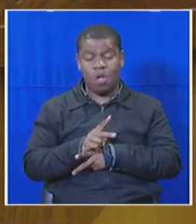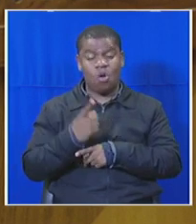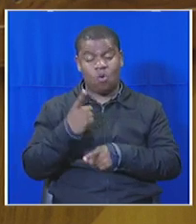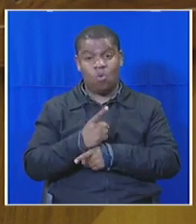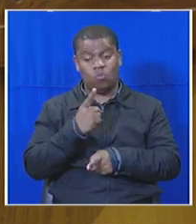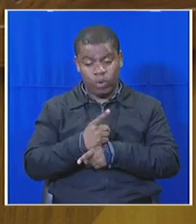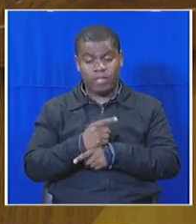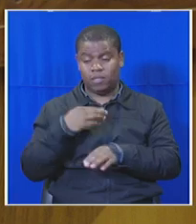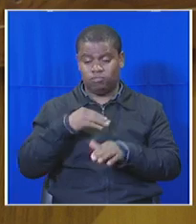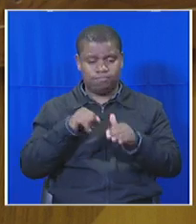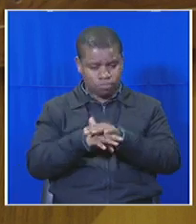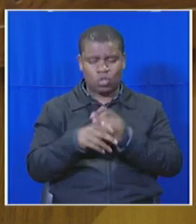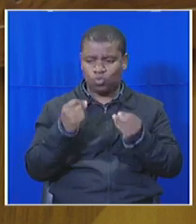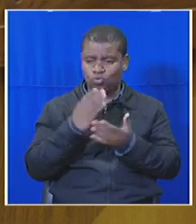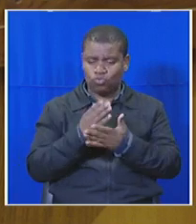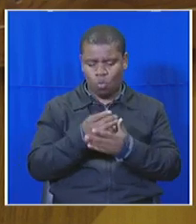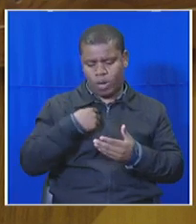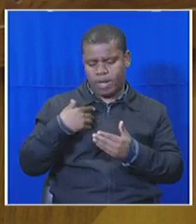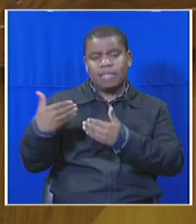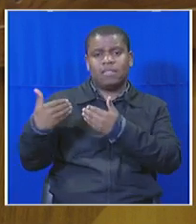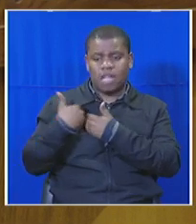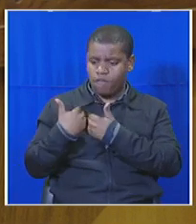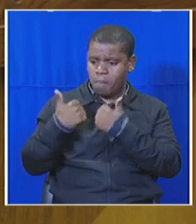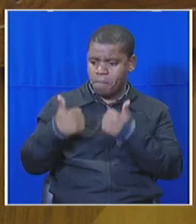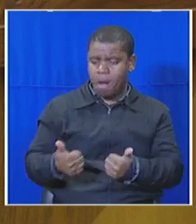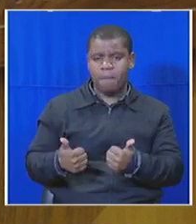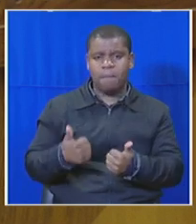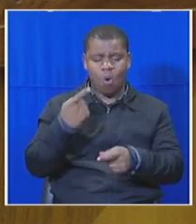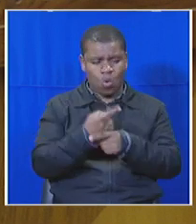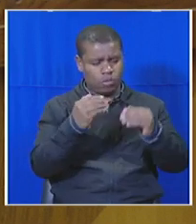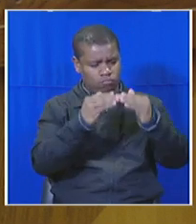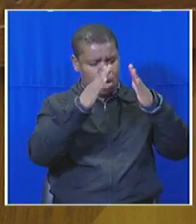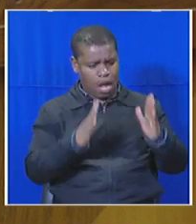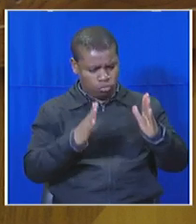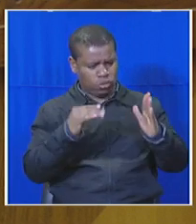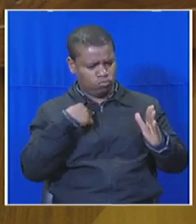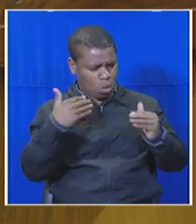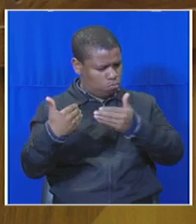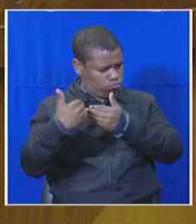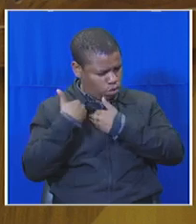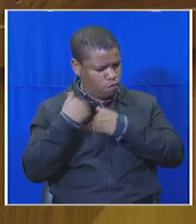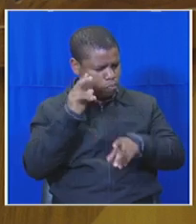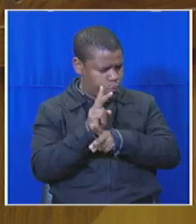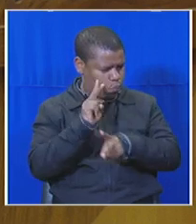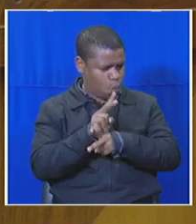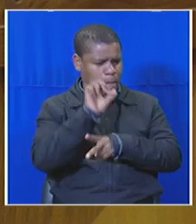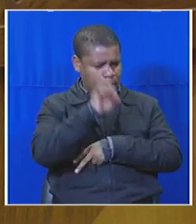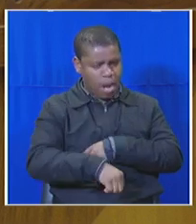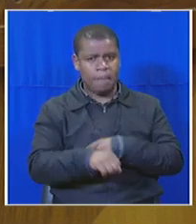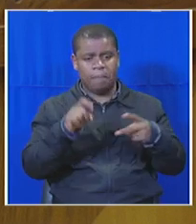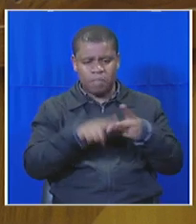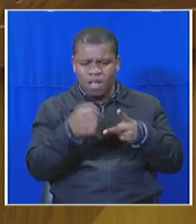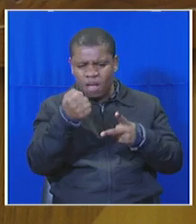for us, protecting our assets with them having none, secure our